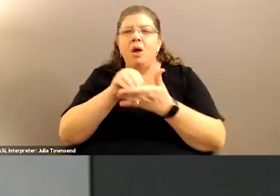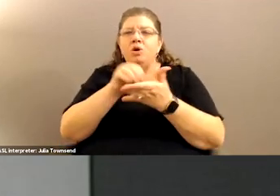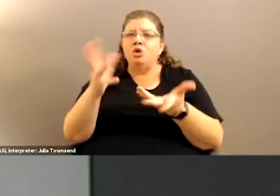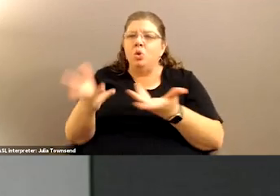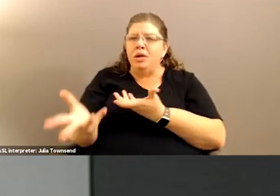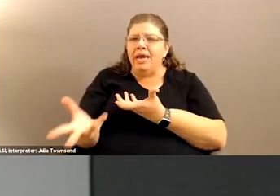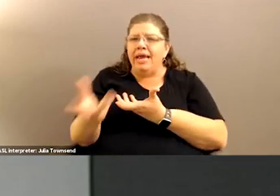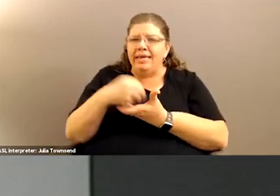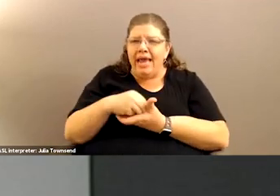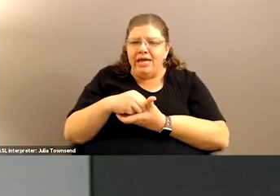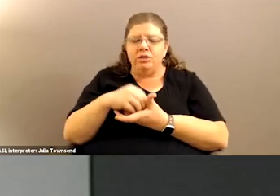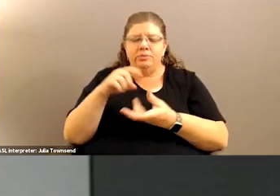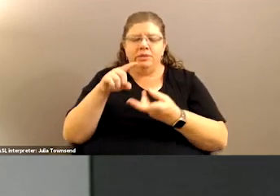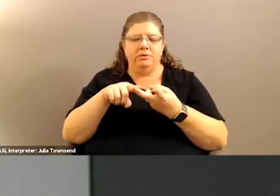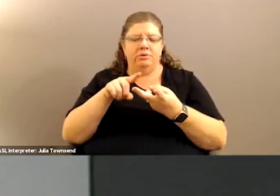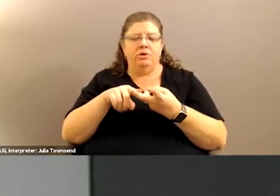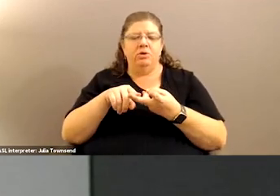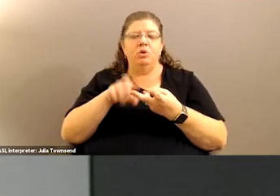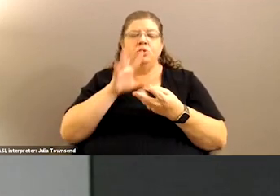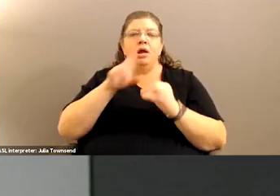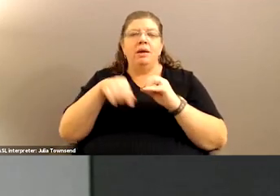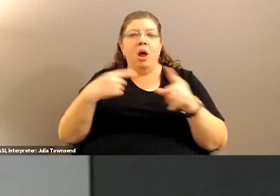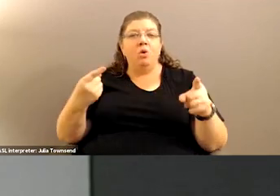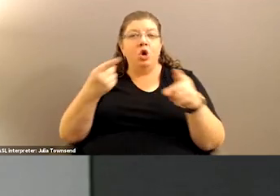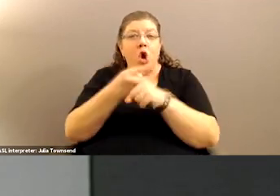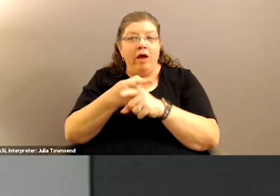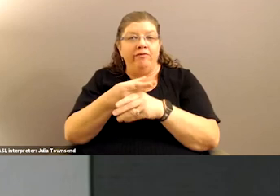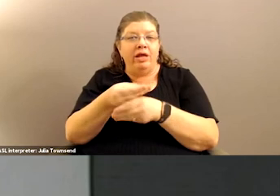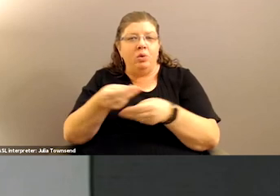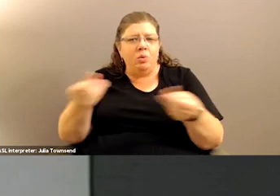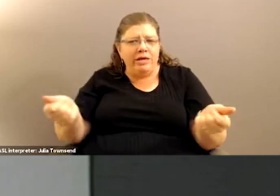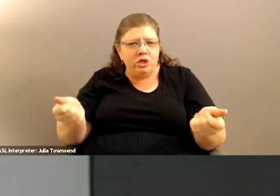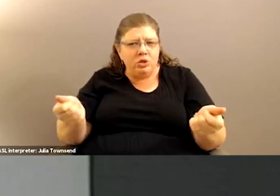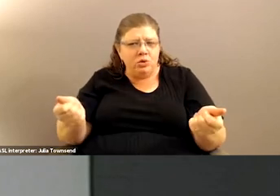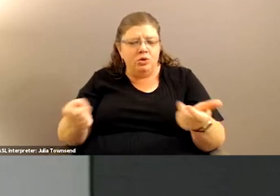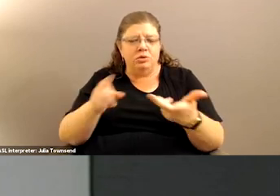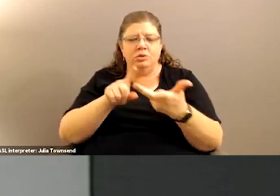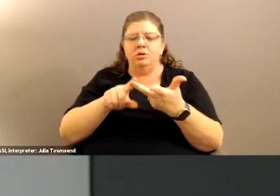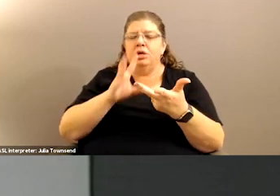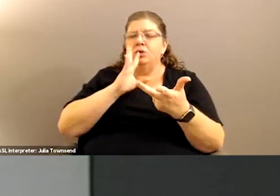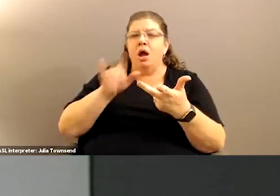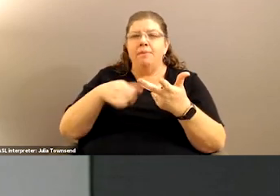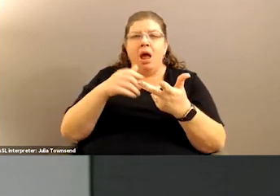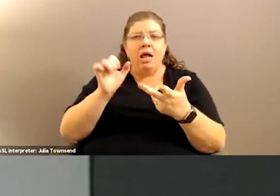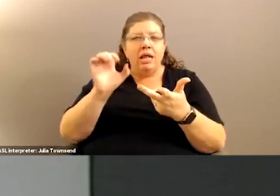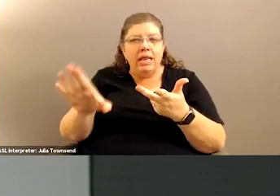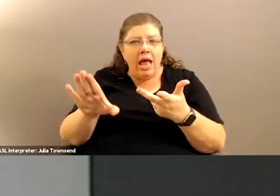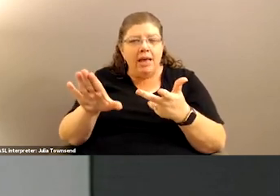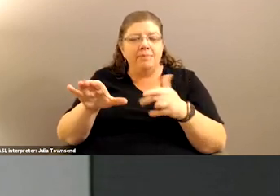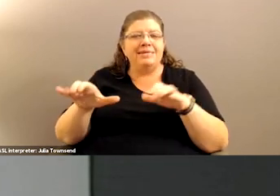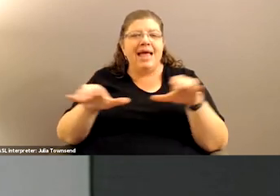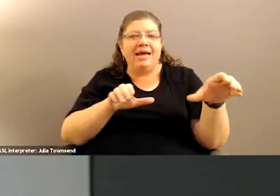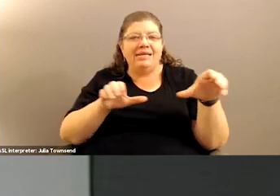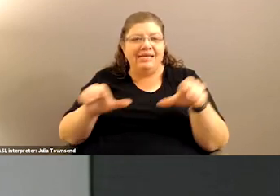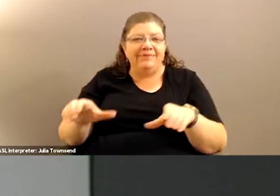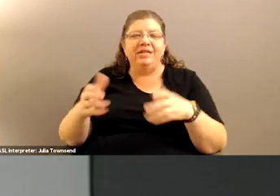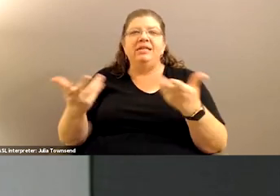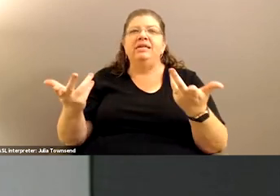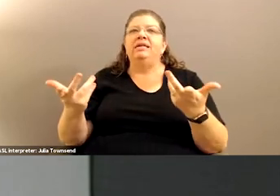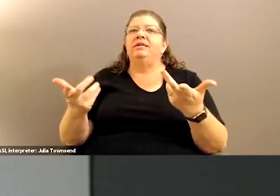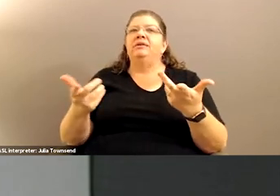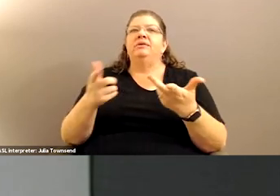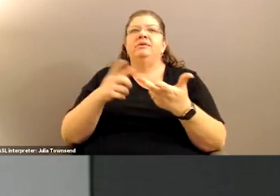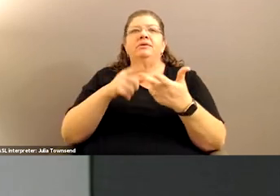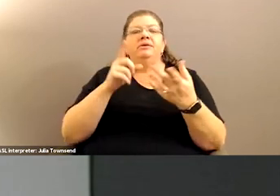if we talk about conflict resolution if we talk about clubs activities uh if